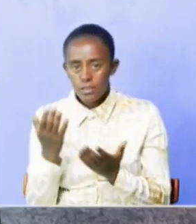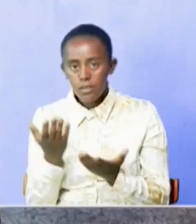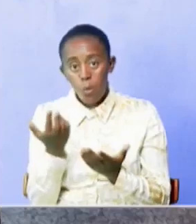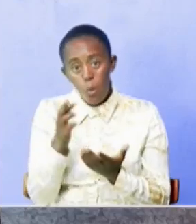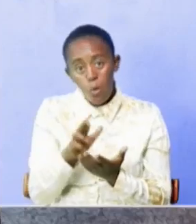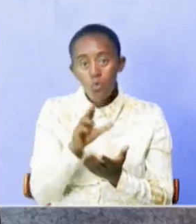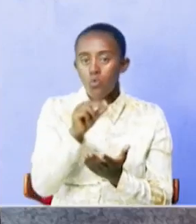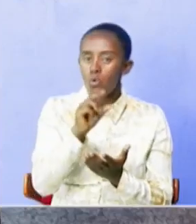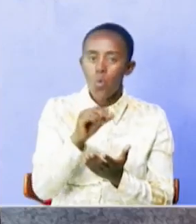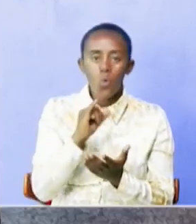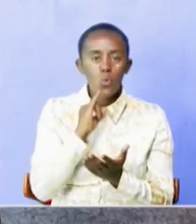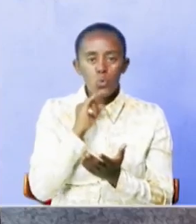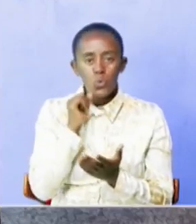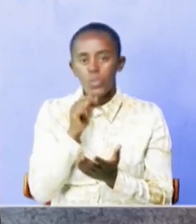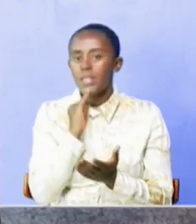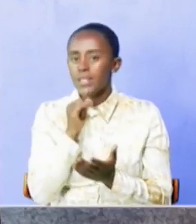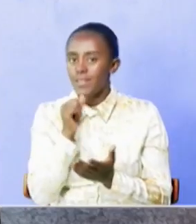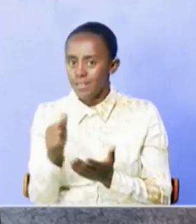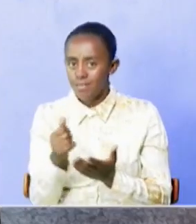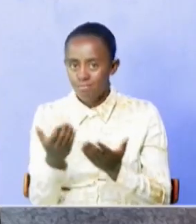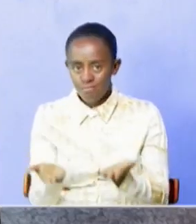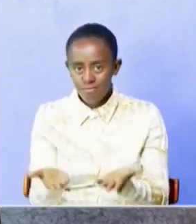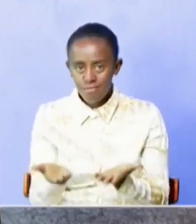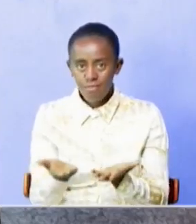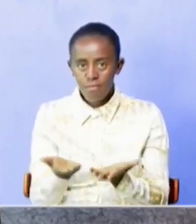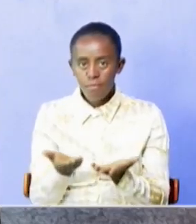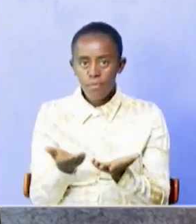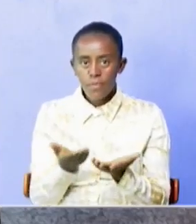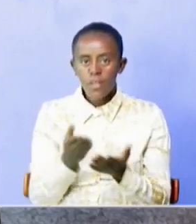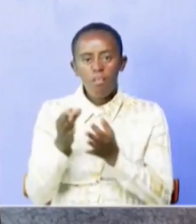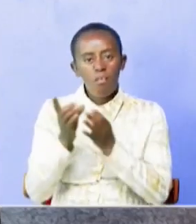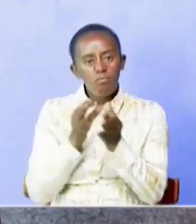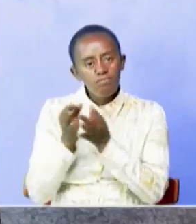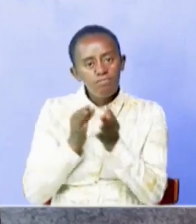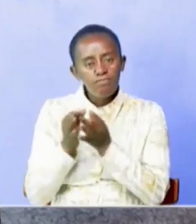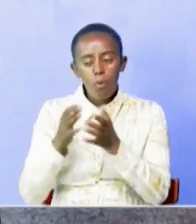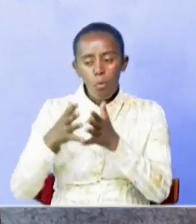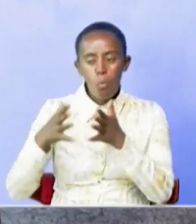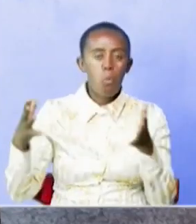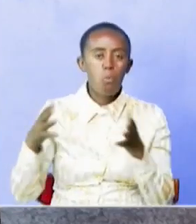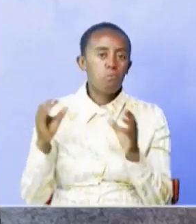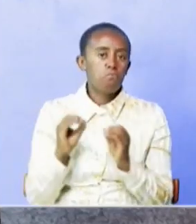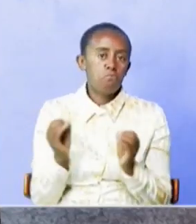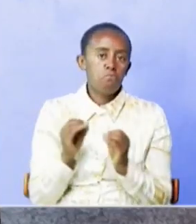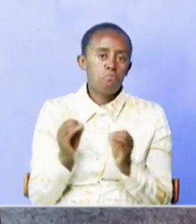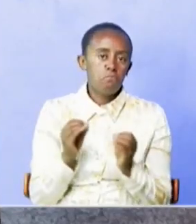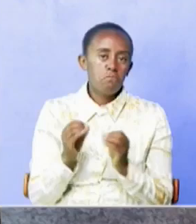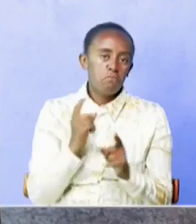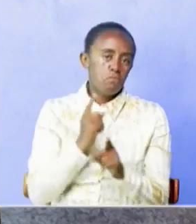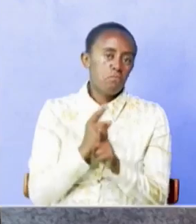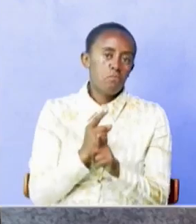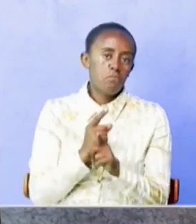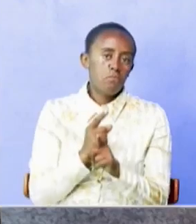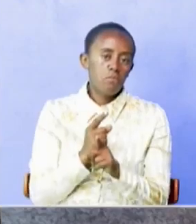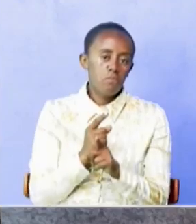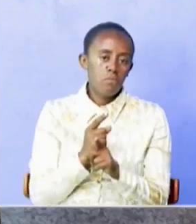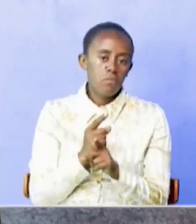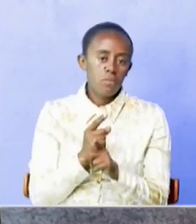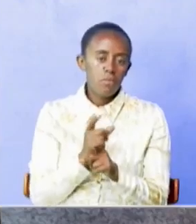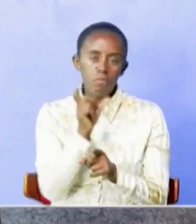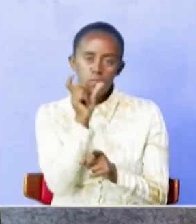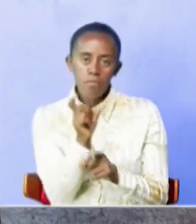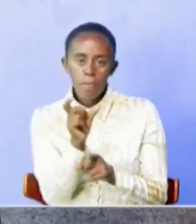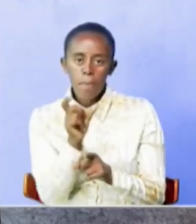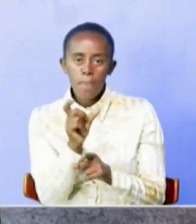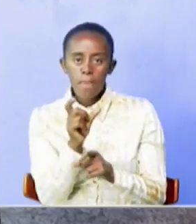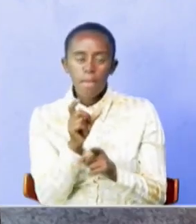or no, she isn't. So I didn't explain further. That is correct. I cannot,